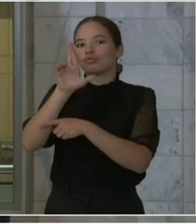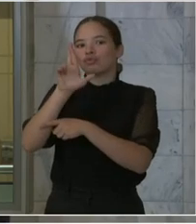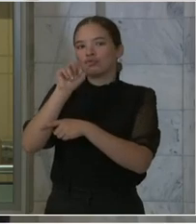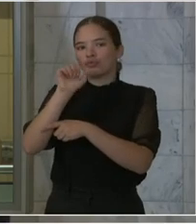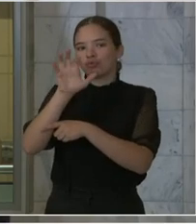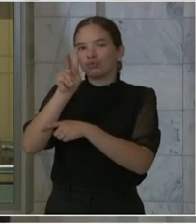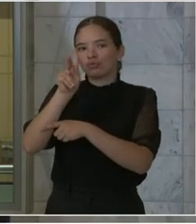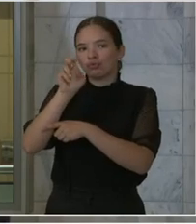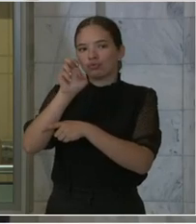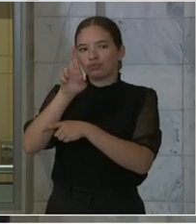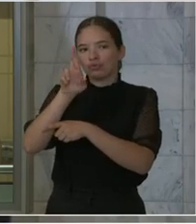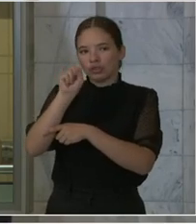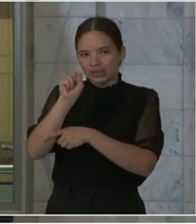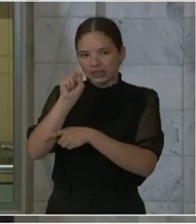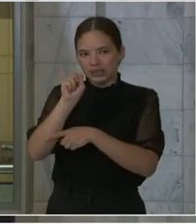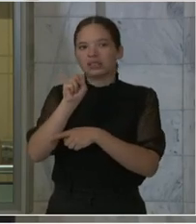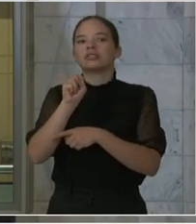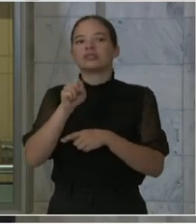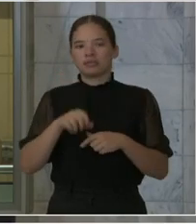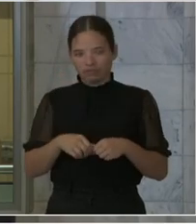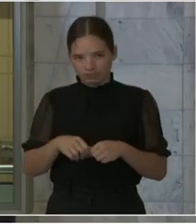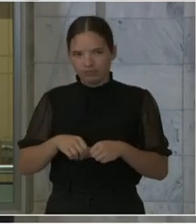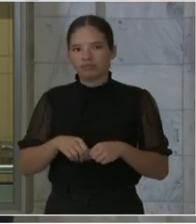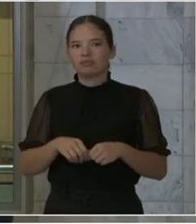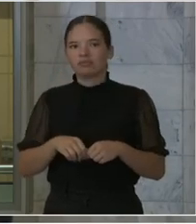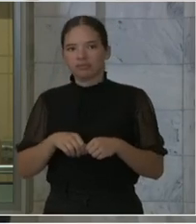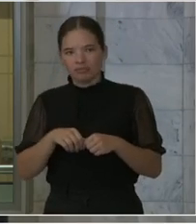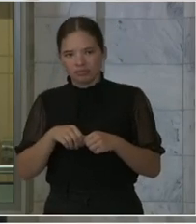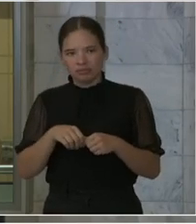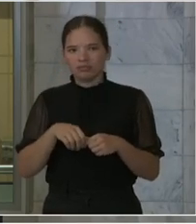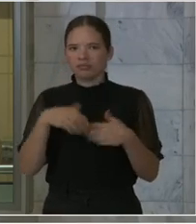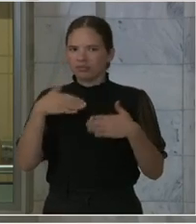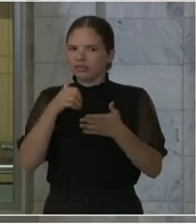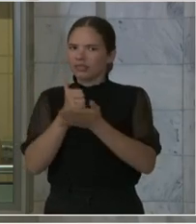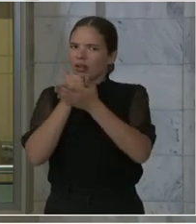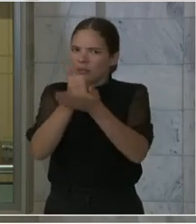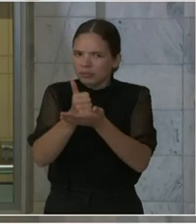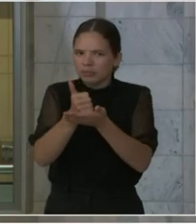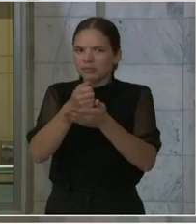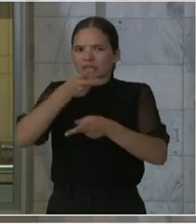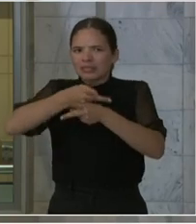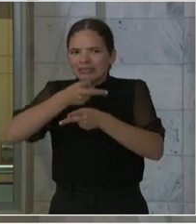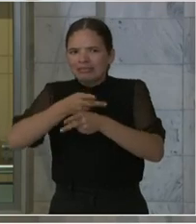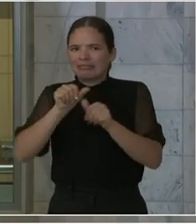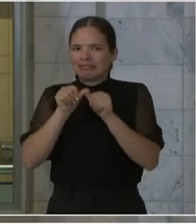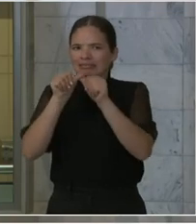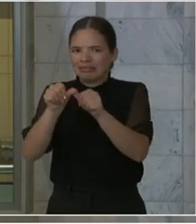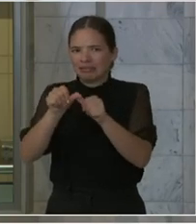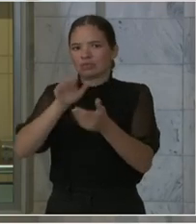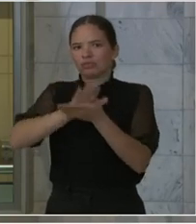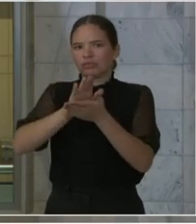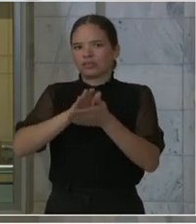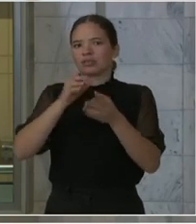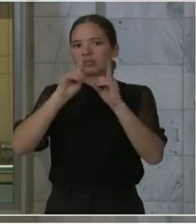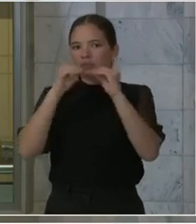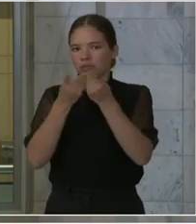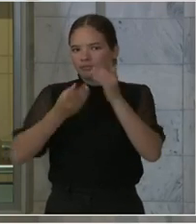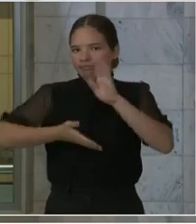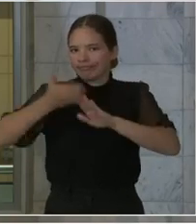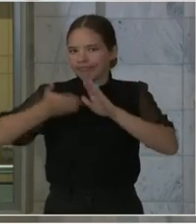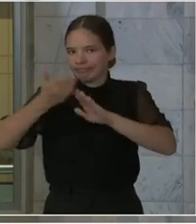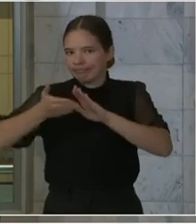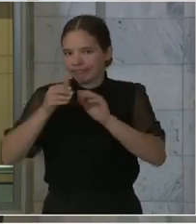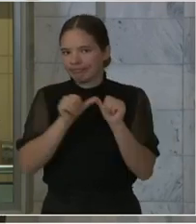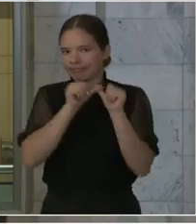really gave their all to hold the school district together. And as we were negotiating this contract, I think our management